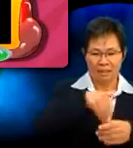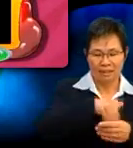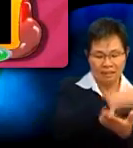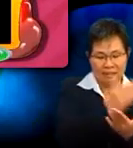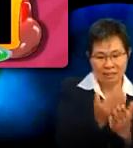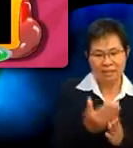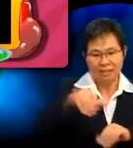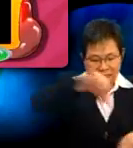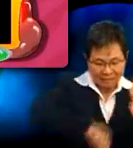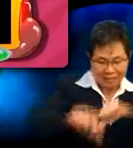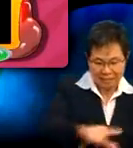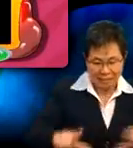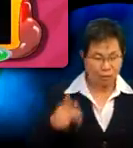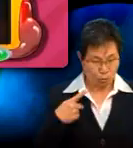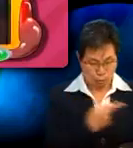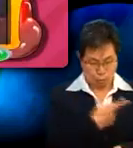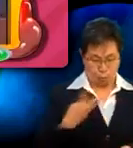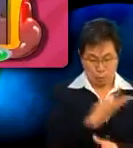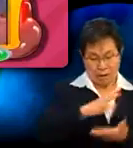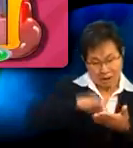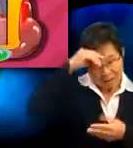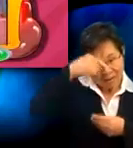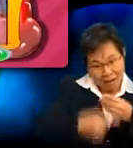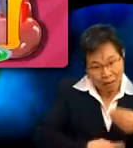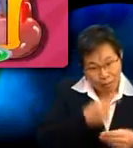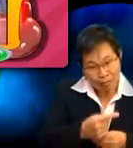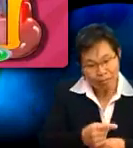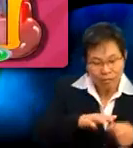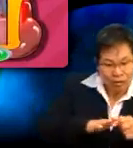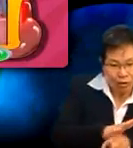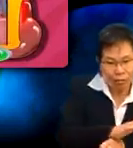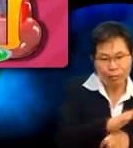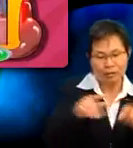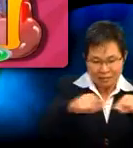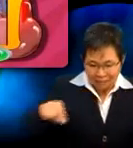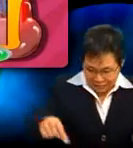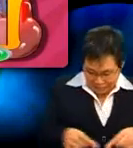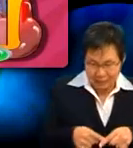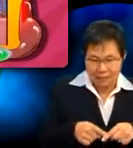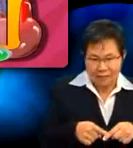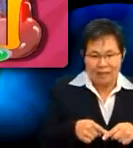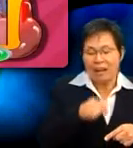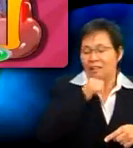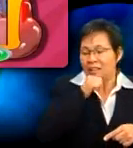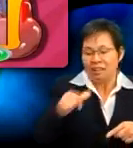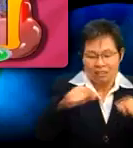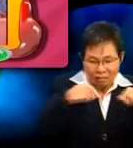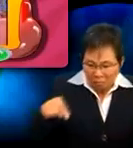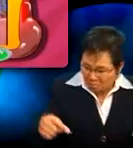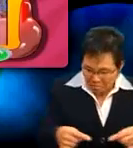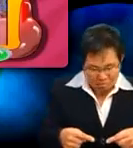In segment Our Science Lab, we will learn about complete circuits and incomplete